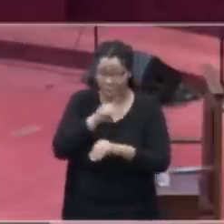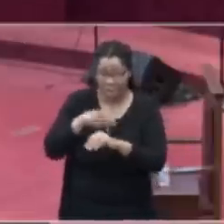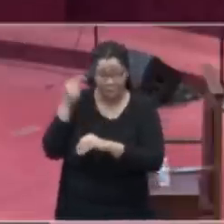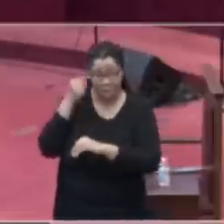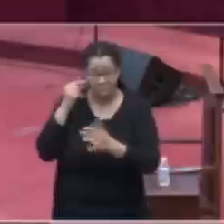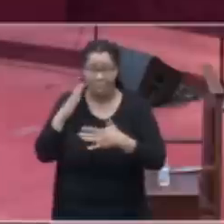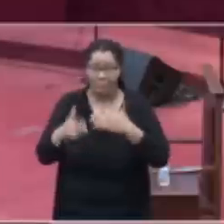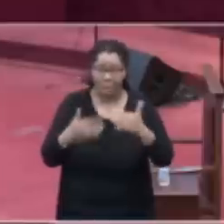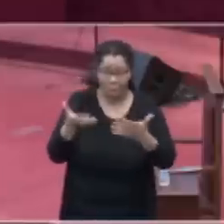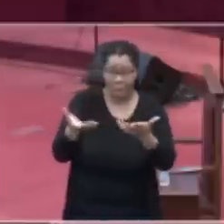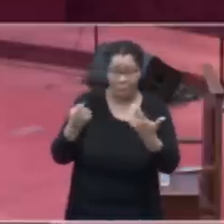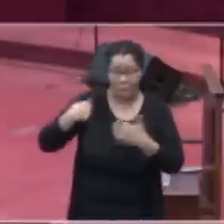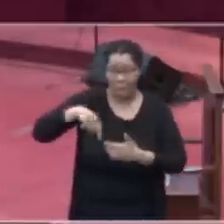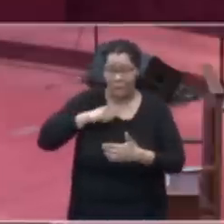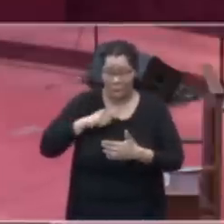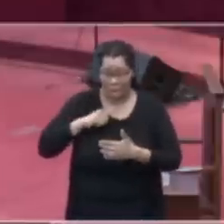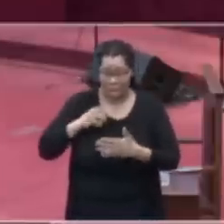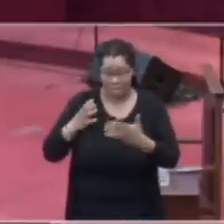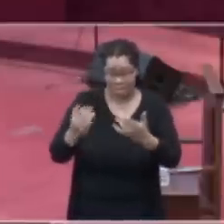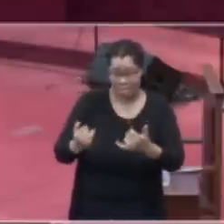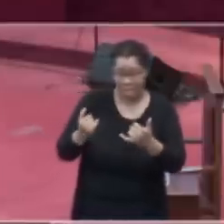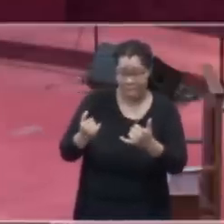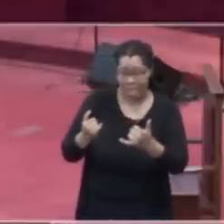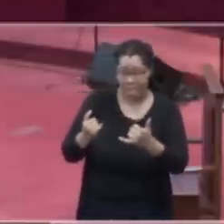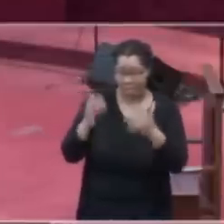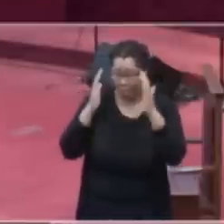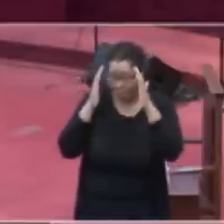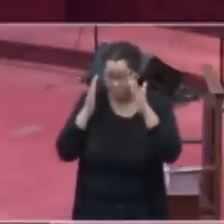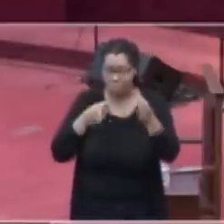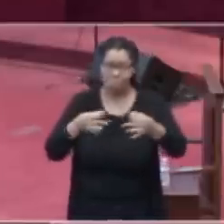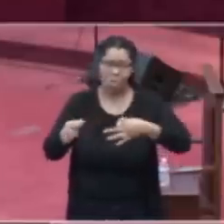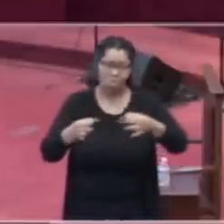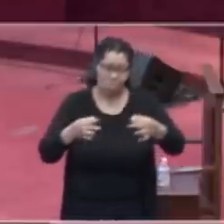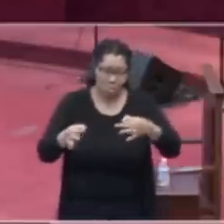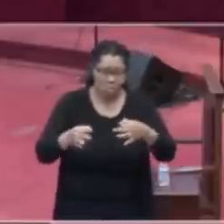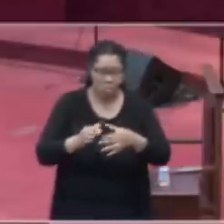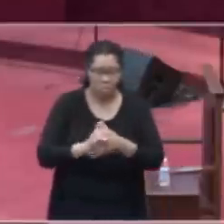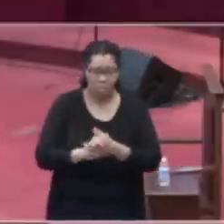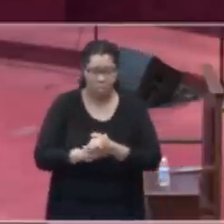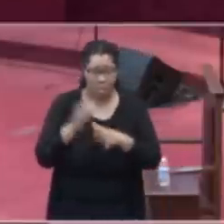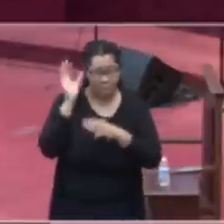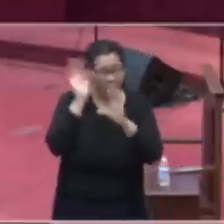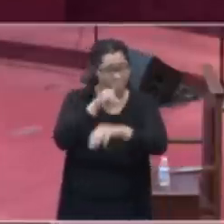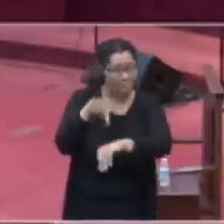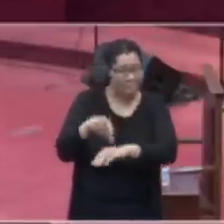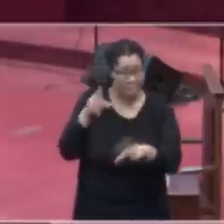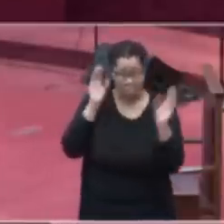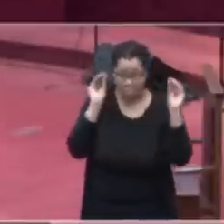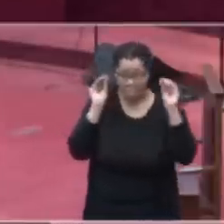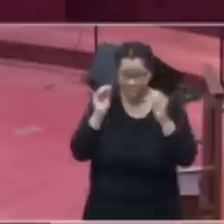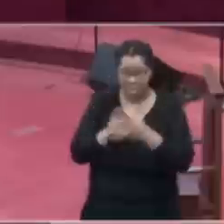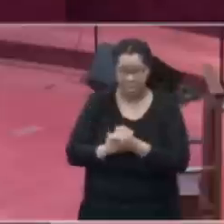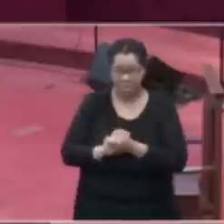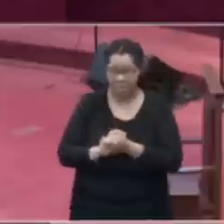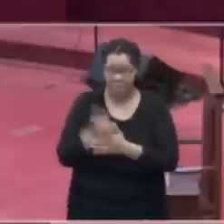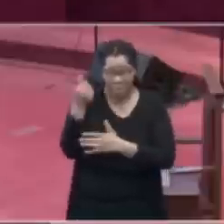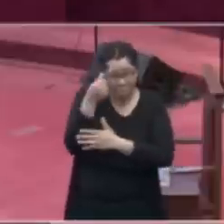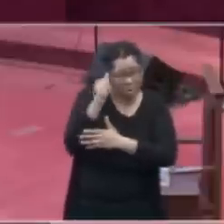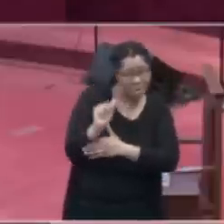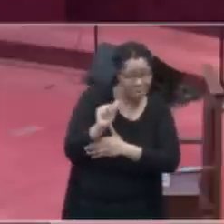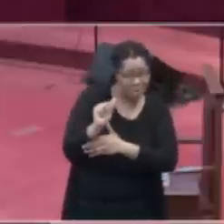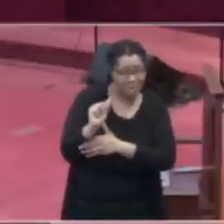to sermonically pause and ponder the instructions that he hands out. Because he's teaching that resisting these